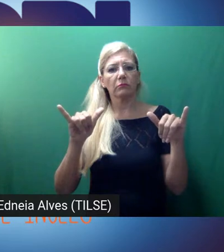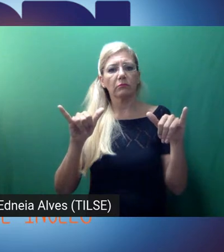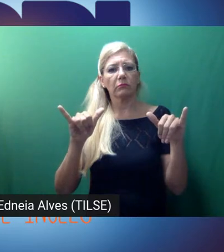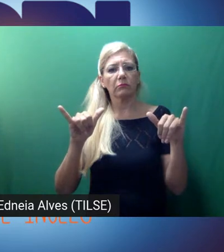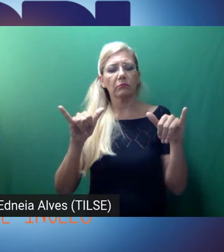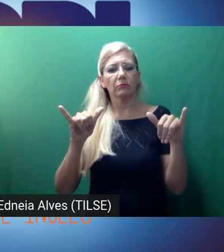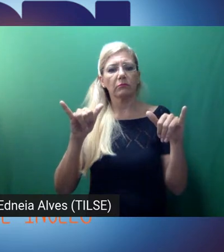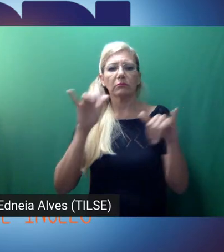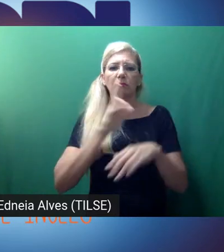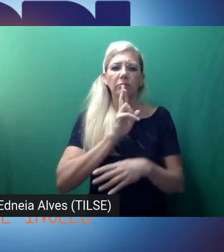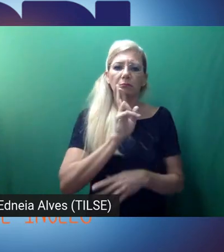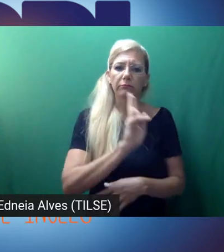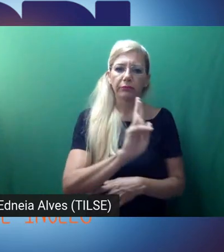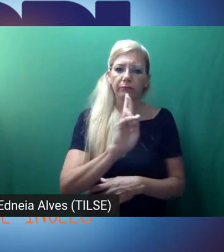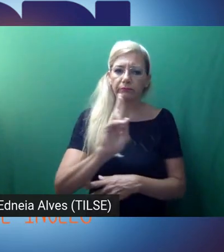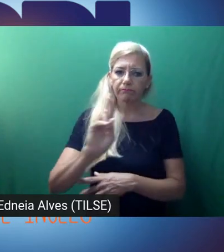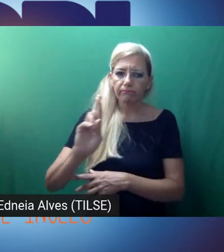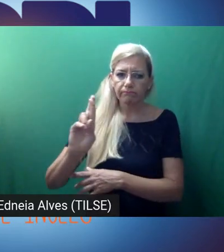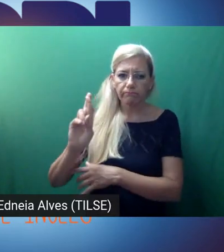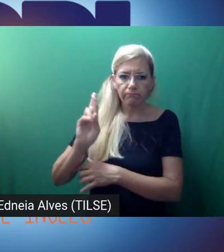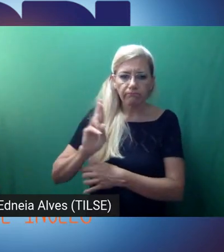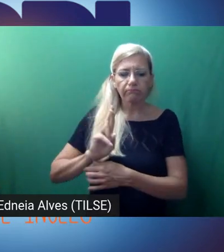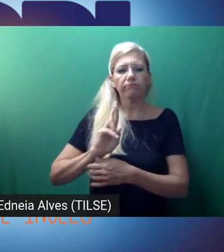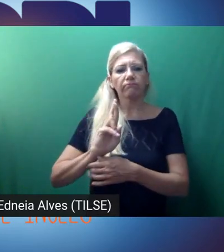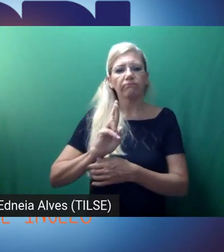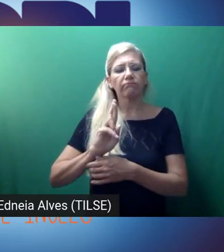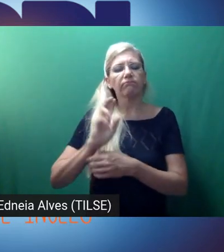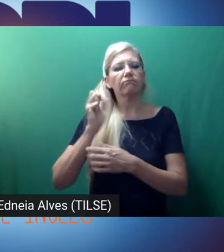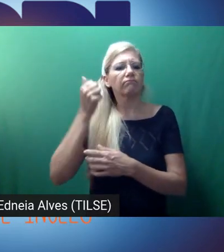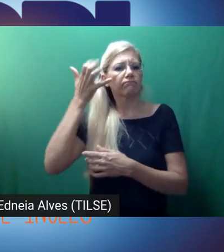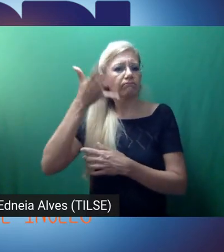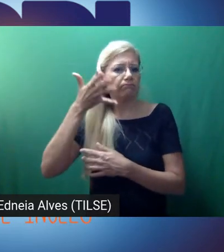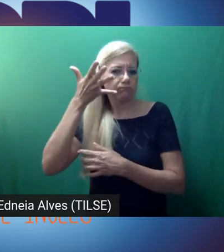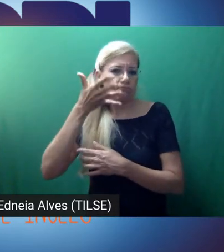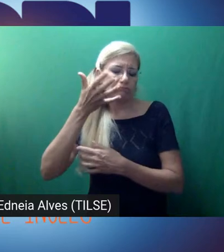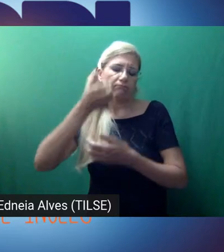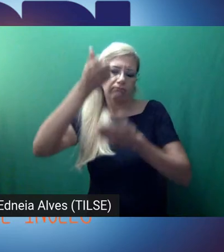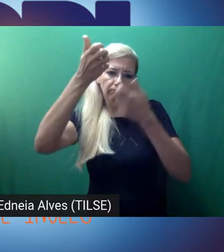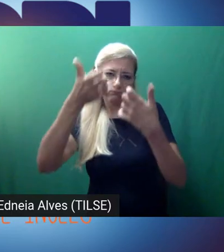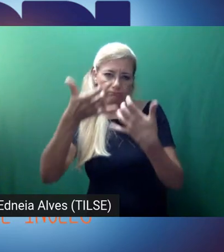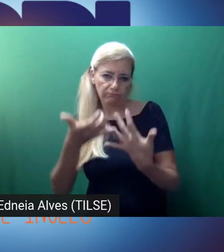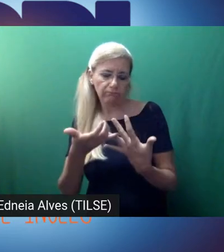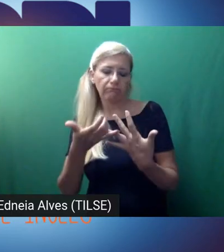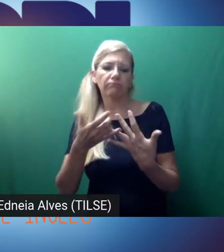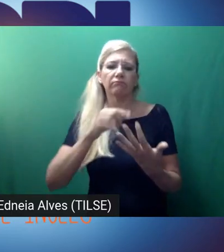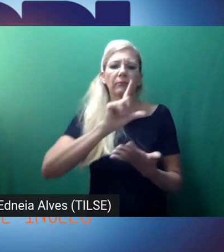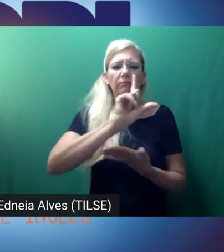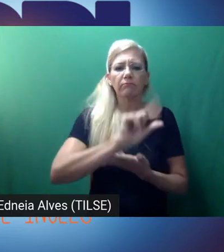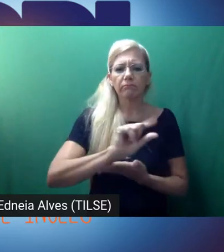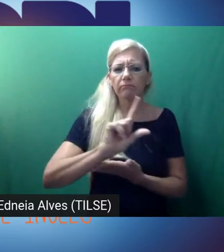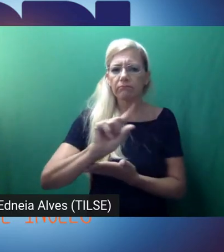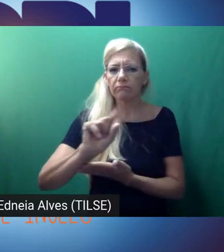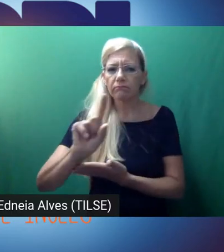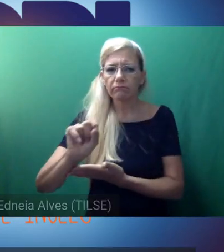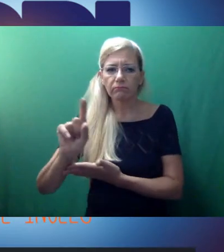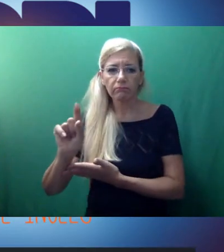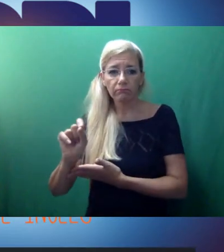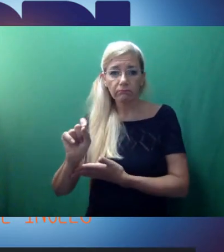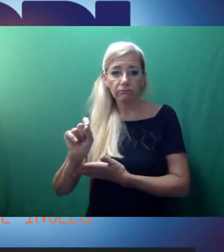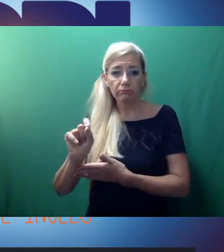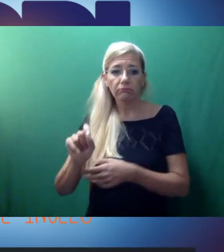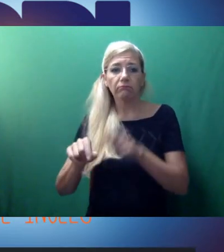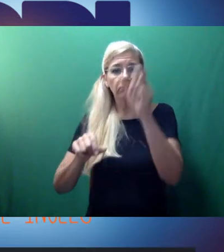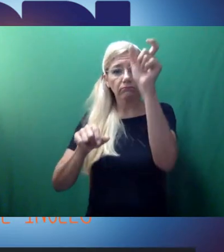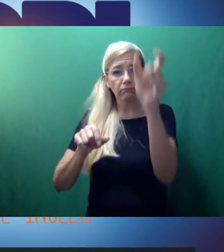sponsoring most of the plenary speakers, and they had selected who was going to